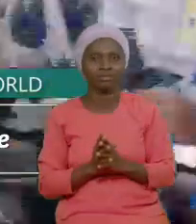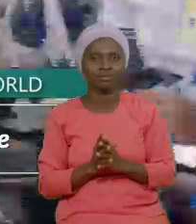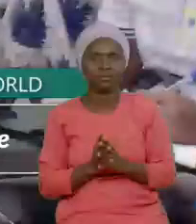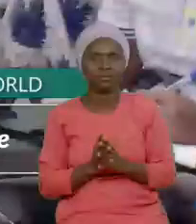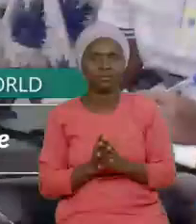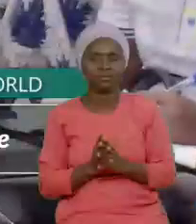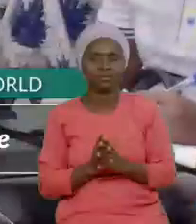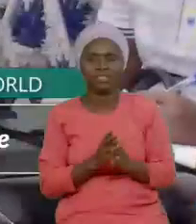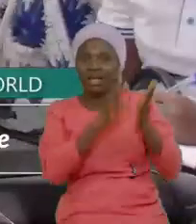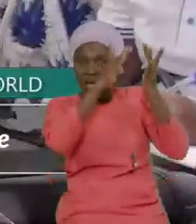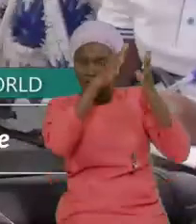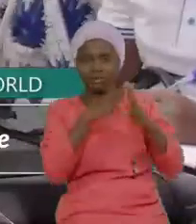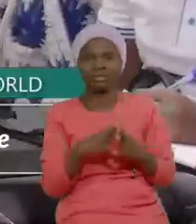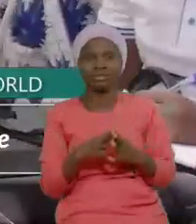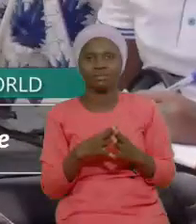Expect.